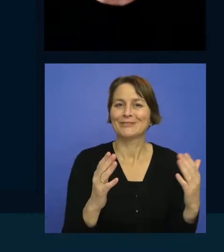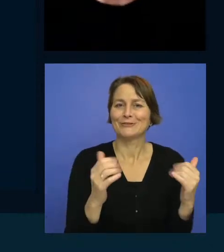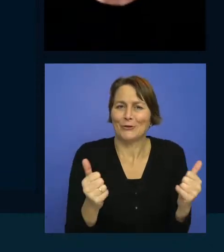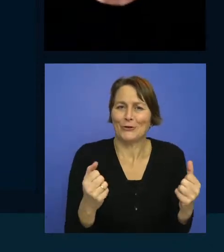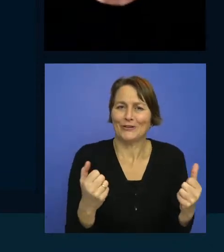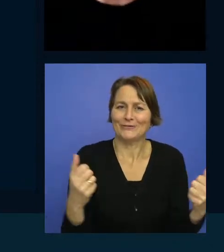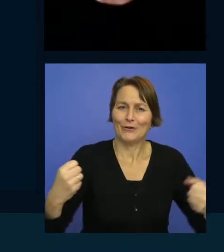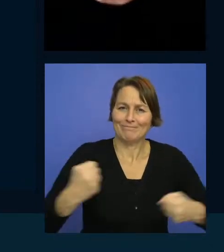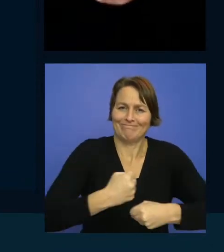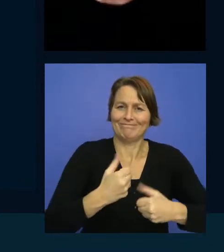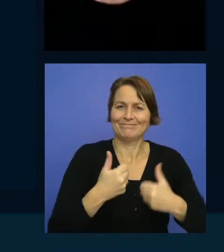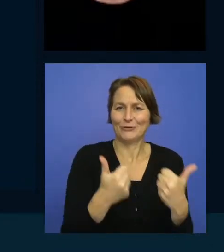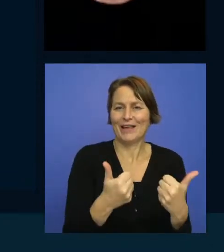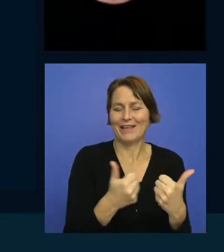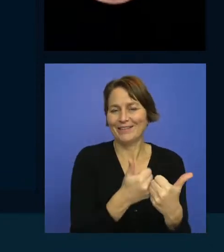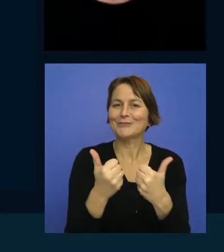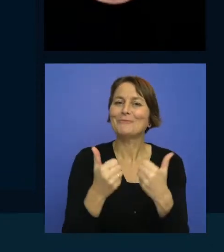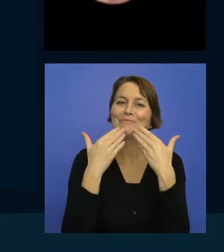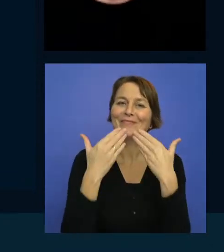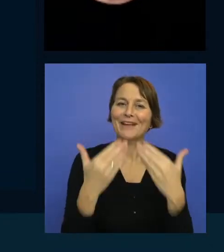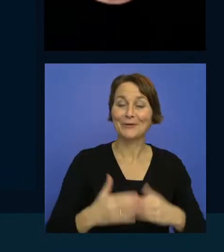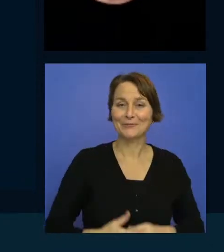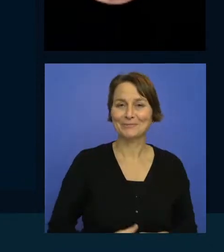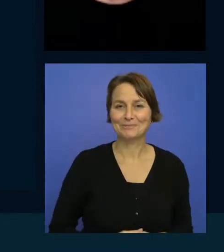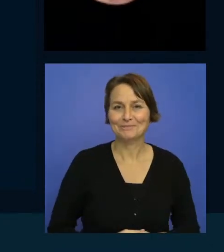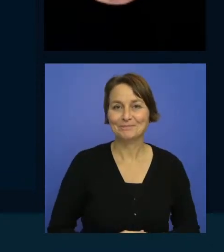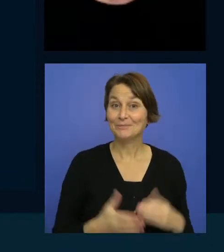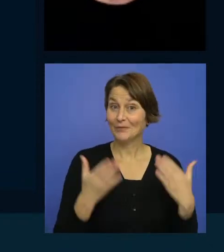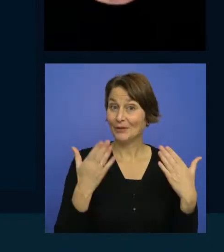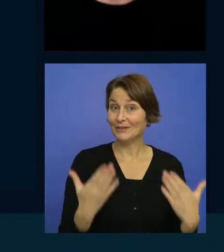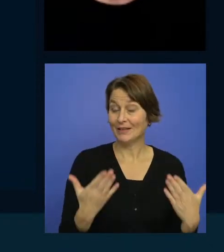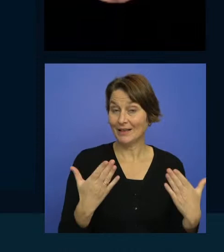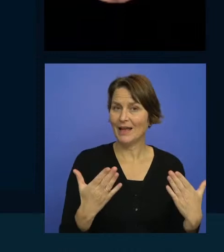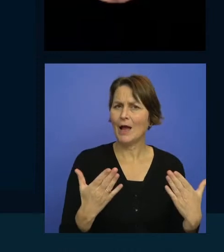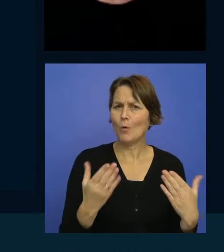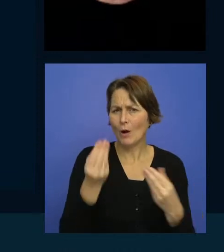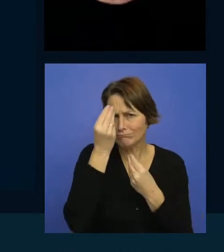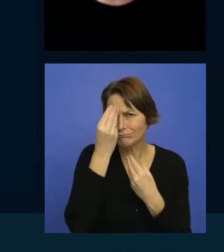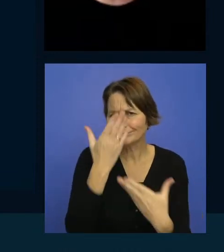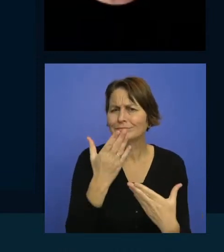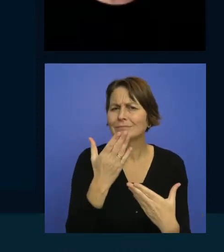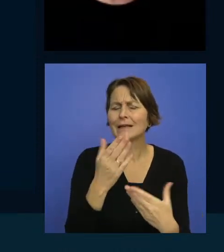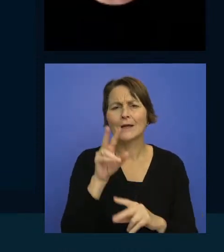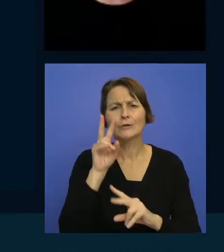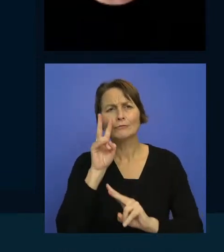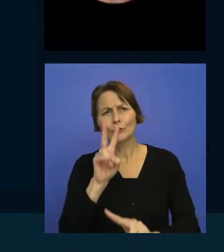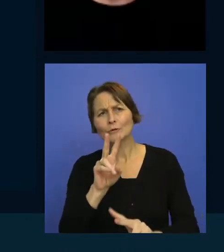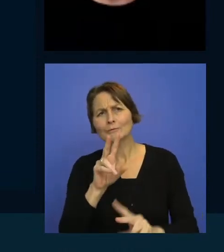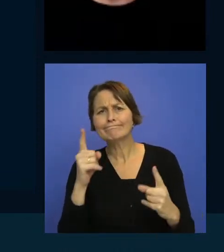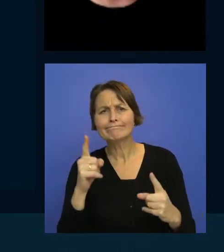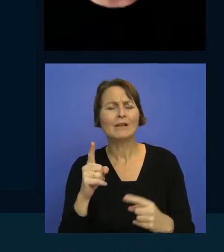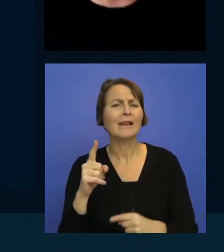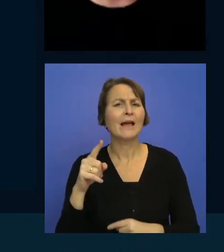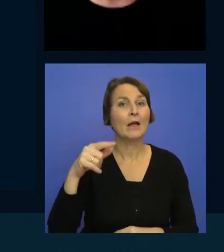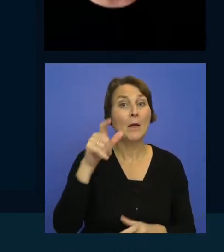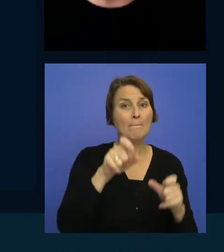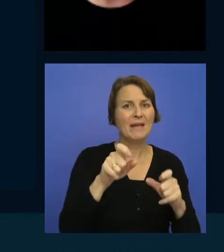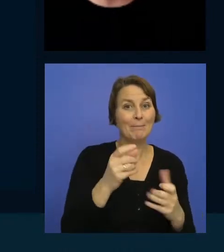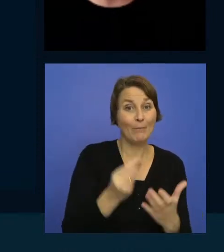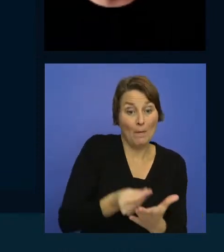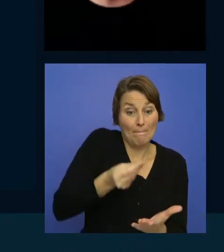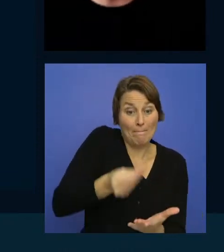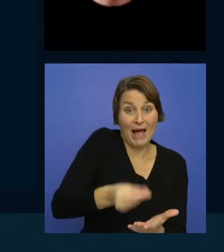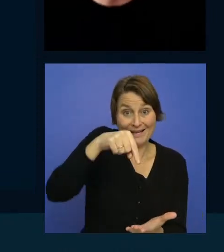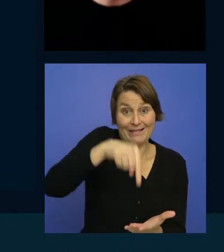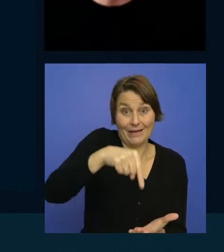today, I thought I'll sort of share some perspective on what is it that we're hearing from our customers. In my role,